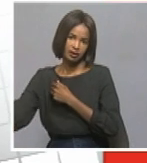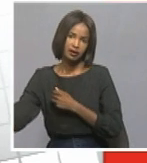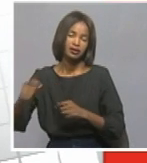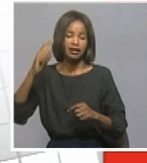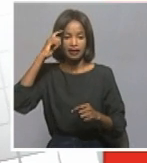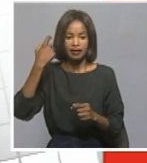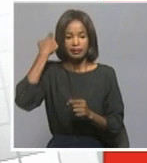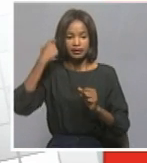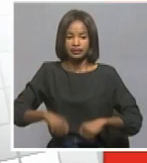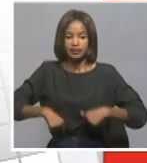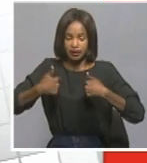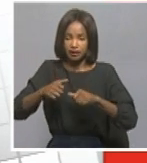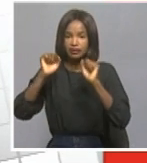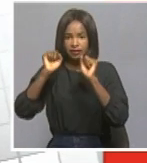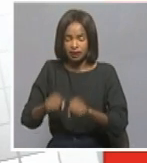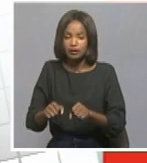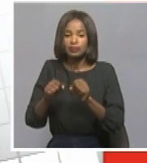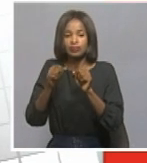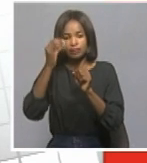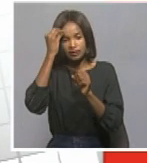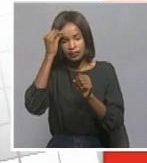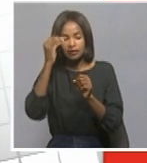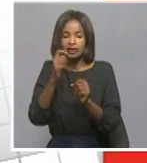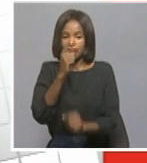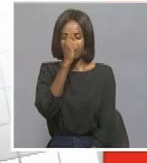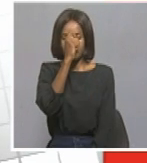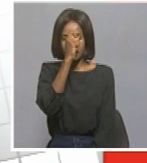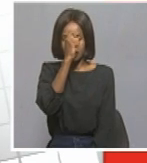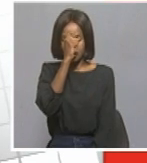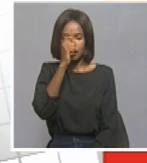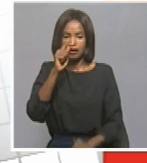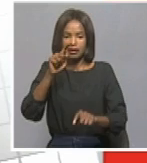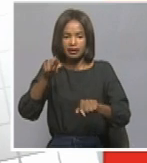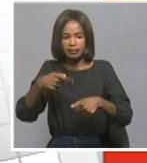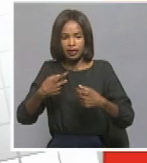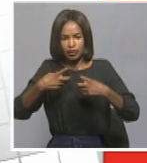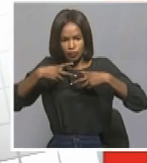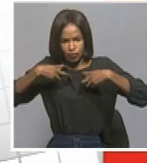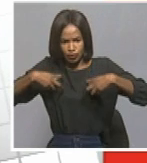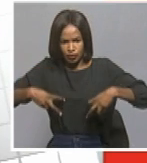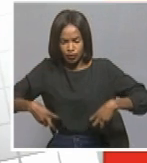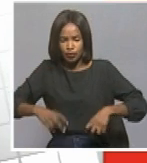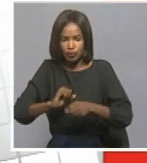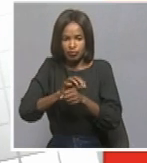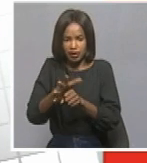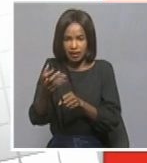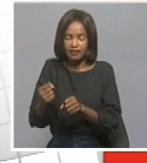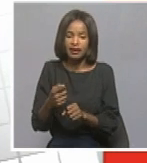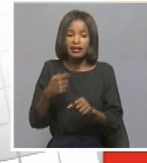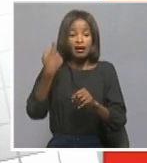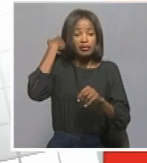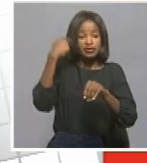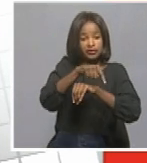speak to the availability of equipment. In terms of human resources, from our side, Ministry of Home